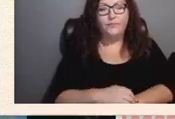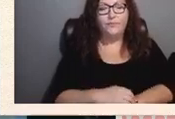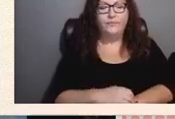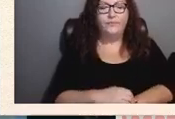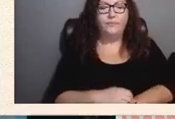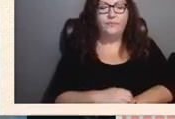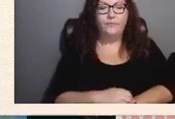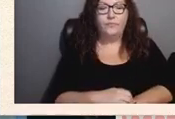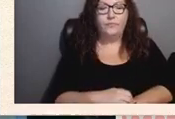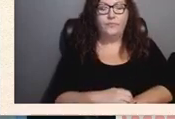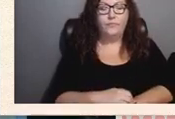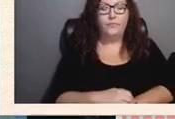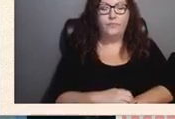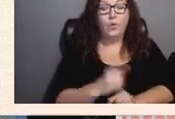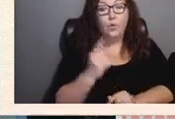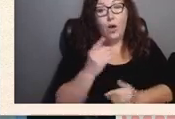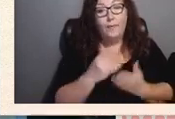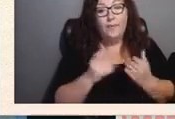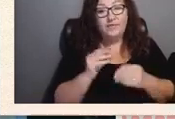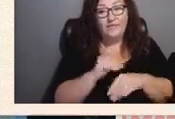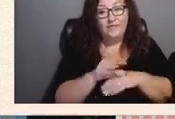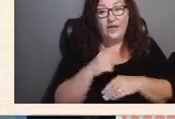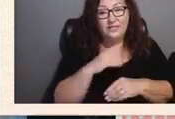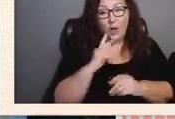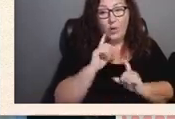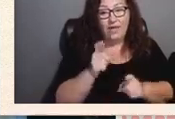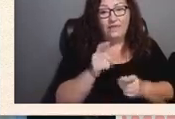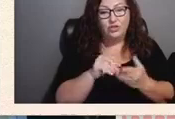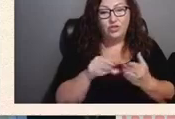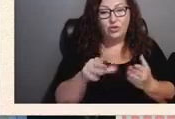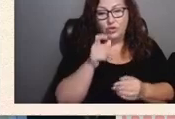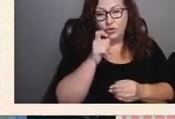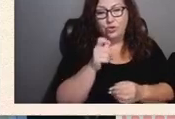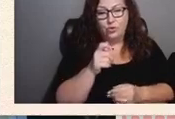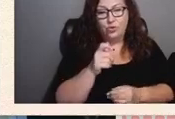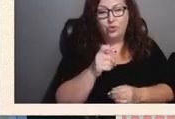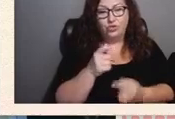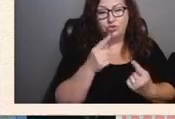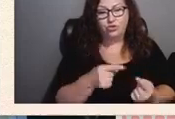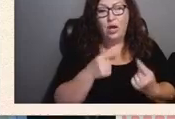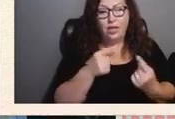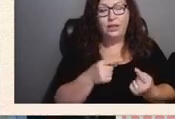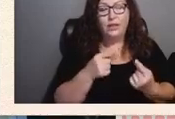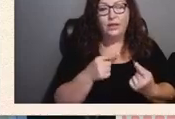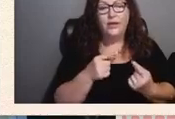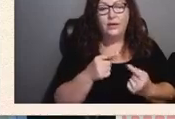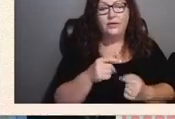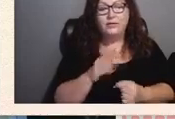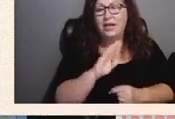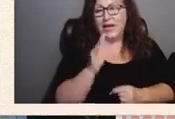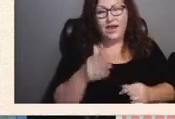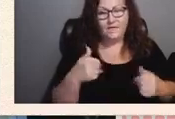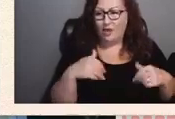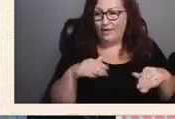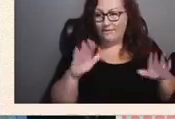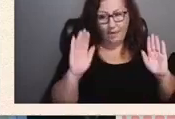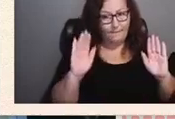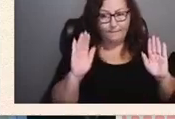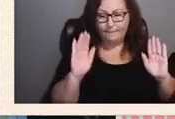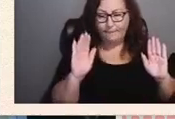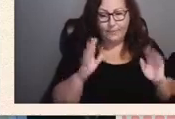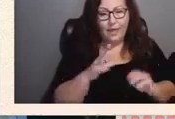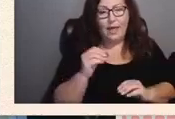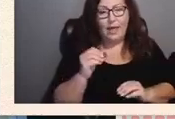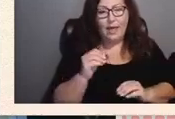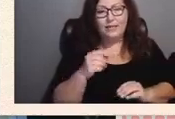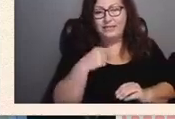One piece of advice I would give to students who are struggling is to never give up and tell people what